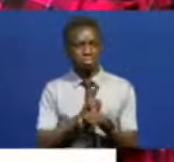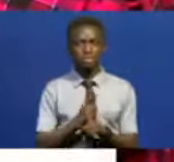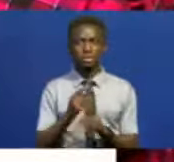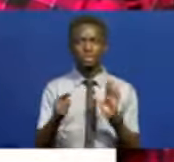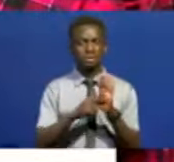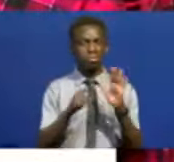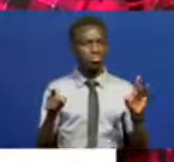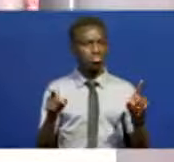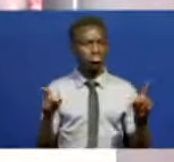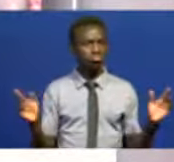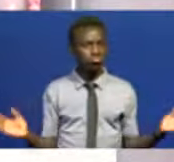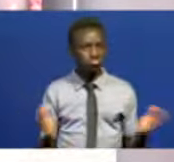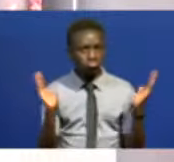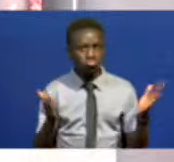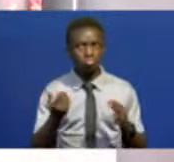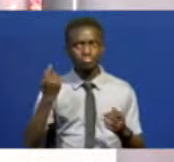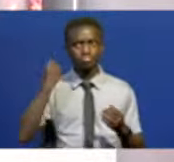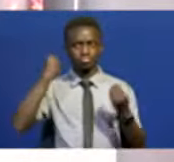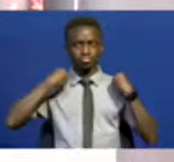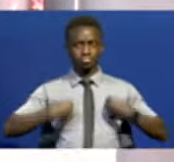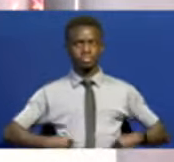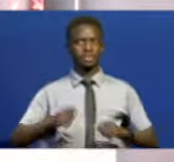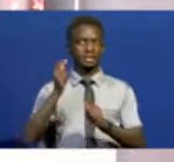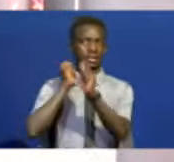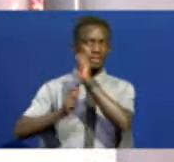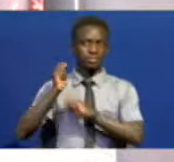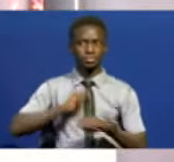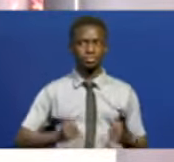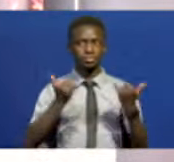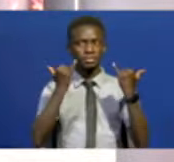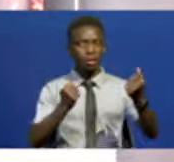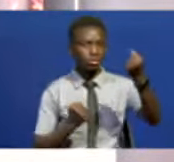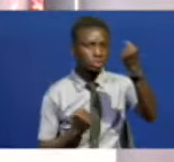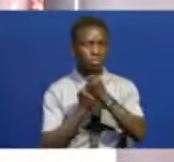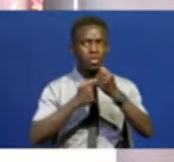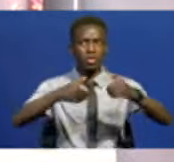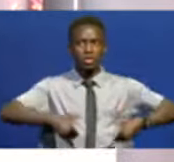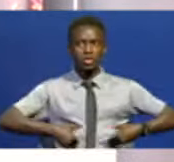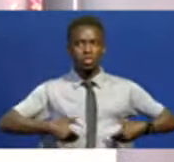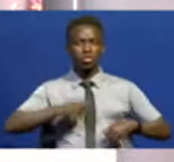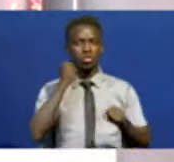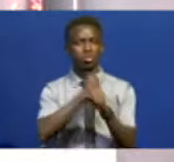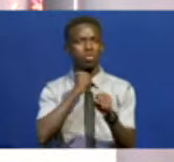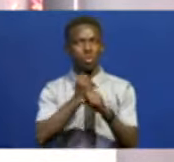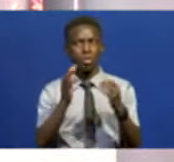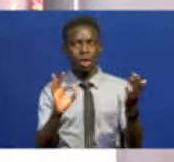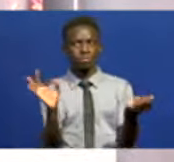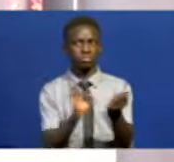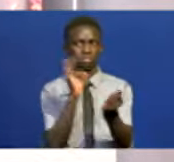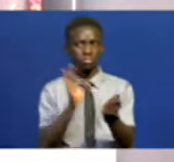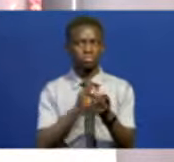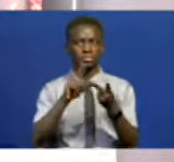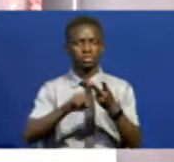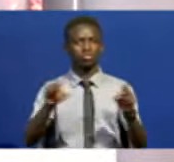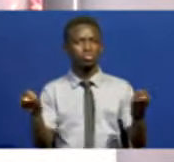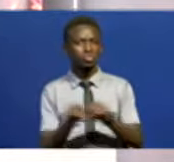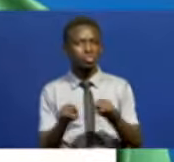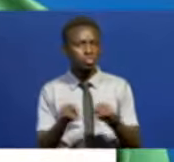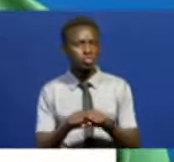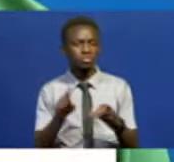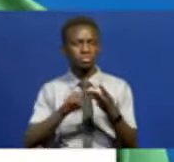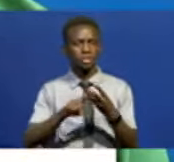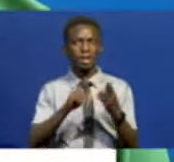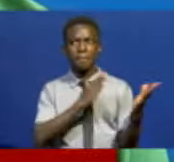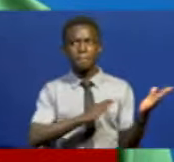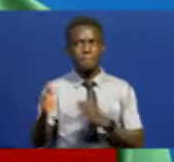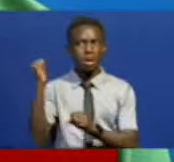wares among Kenyans. And for this particular case, we are supporting youth in to do beadwork, shoemaking, we also doing plumbing work. We